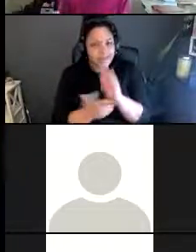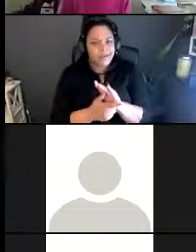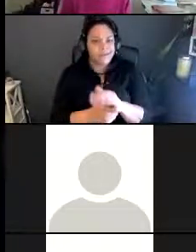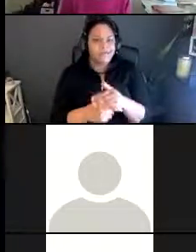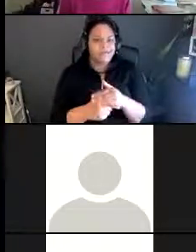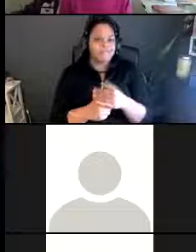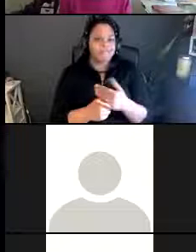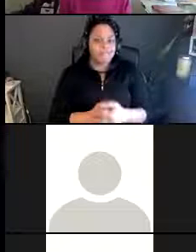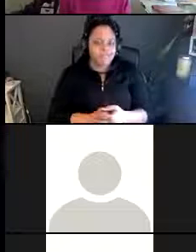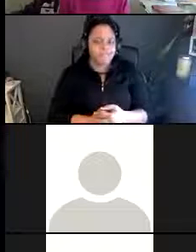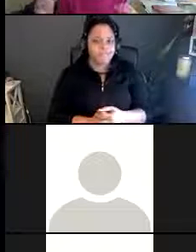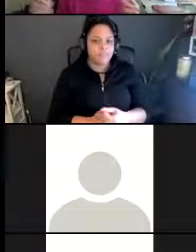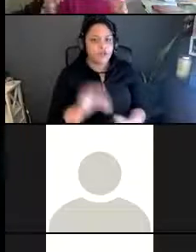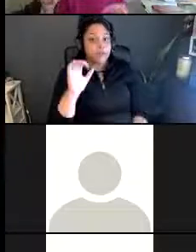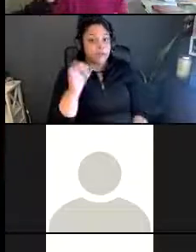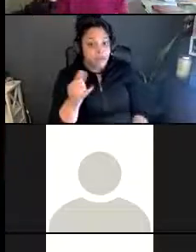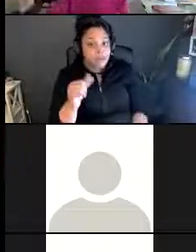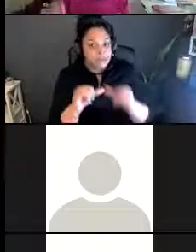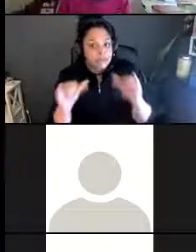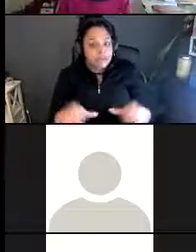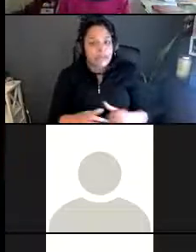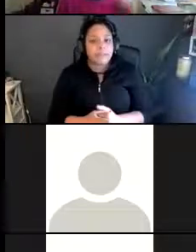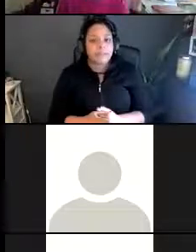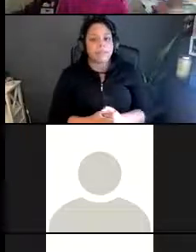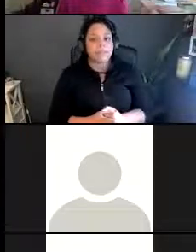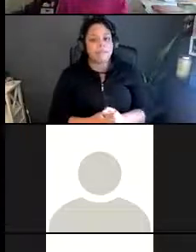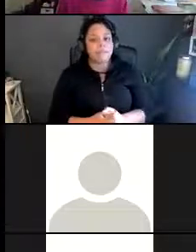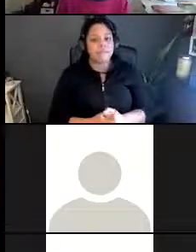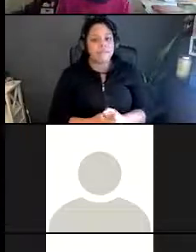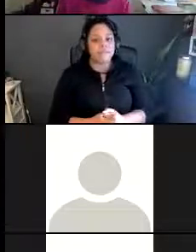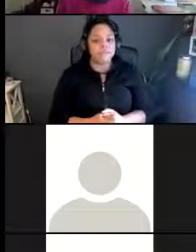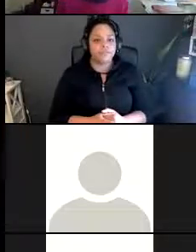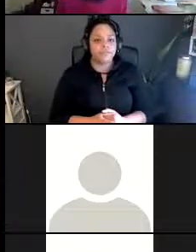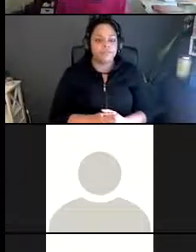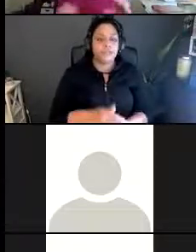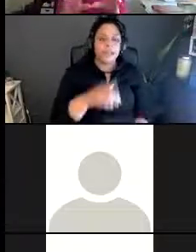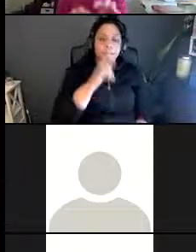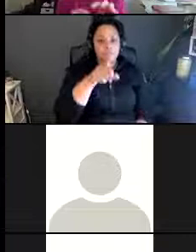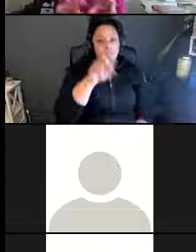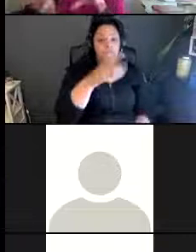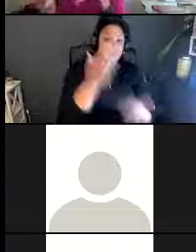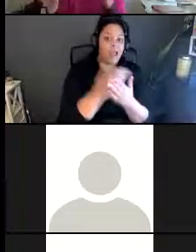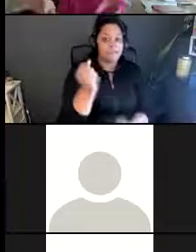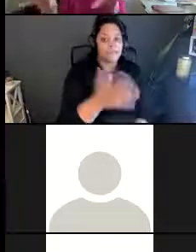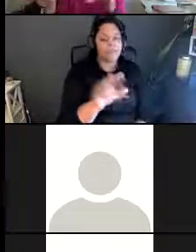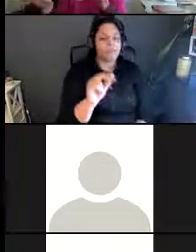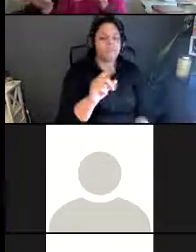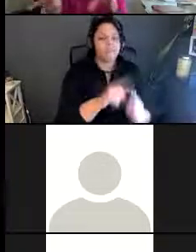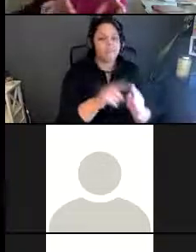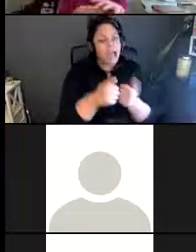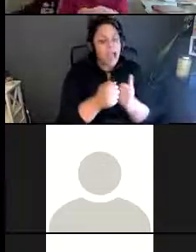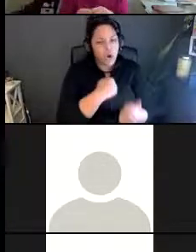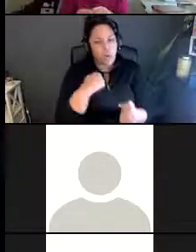and within our criminal justice system? Not to say you can't gamble, you have to stop gambling, but how can we look at